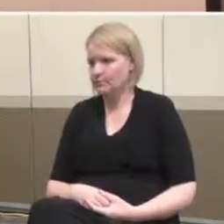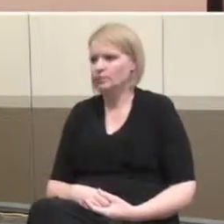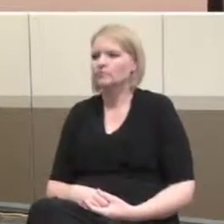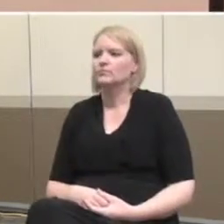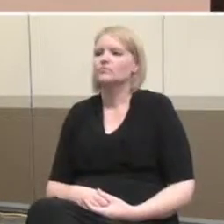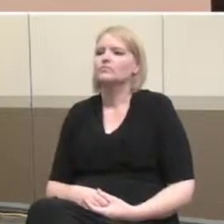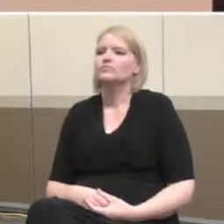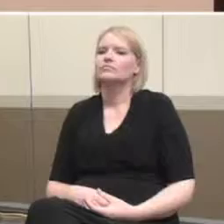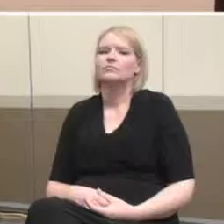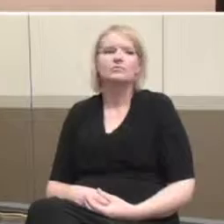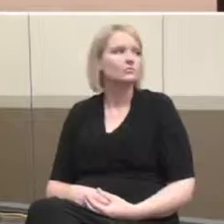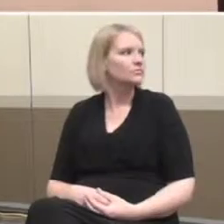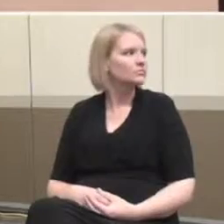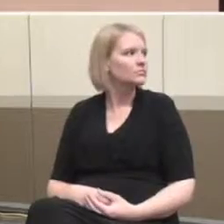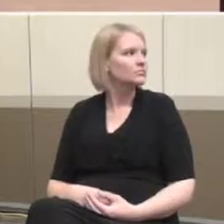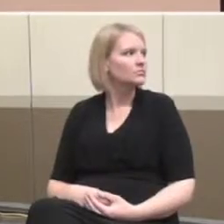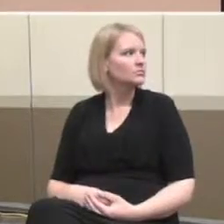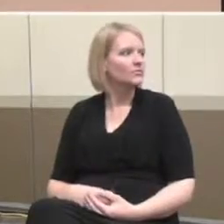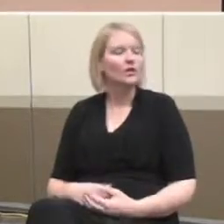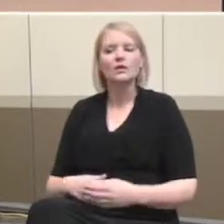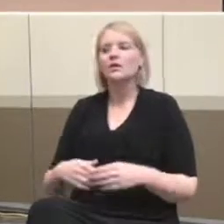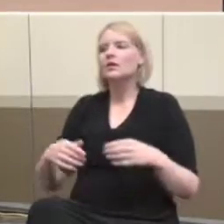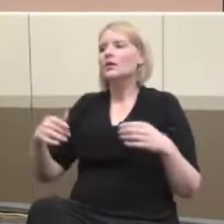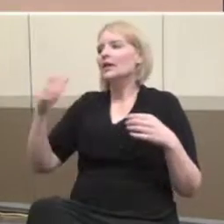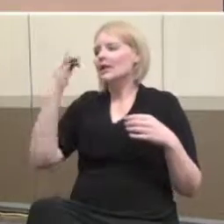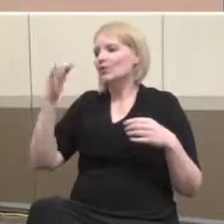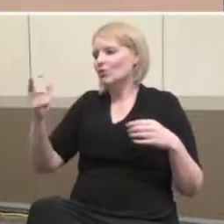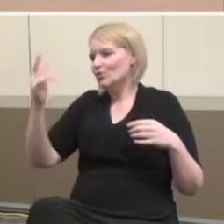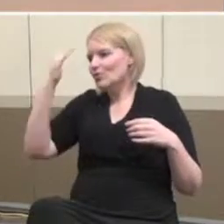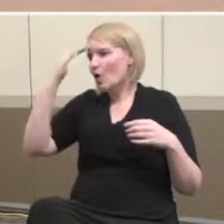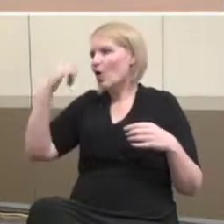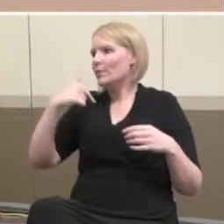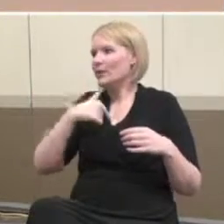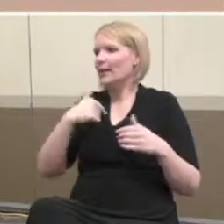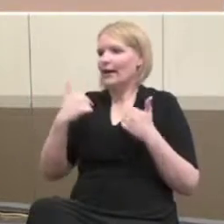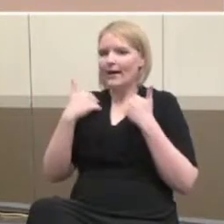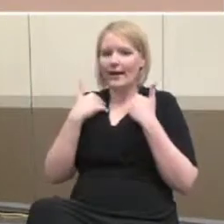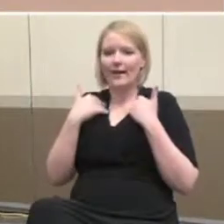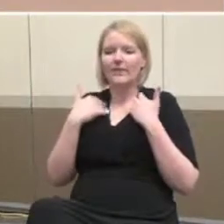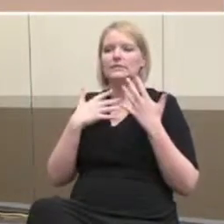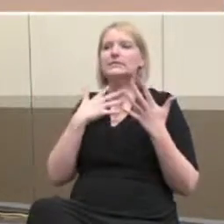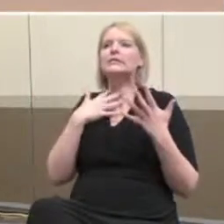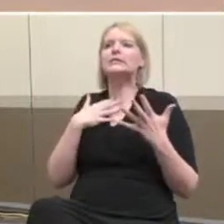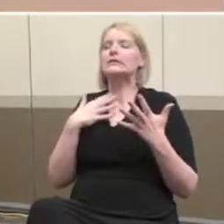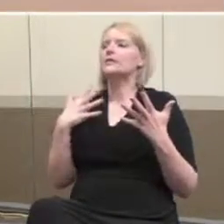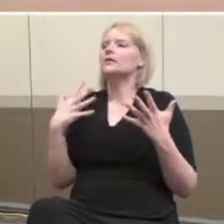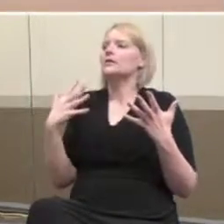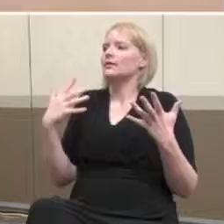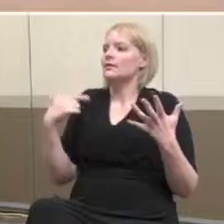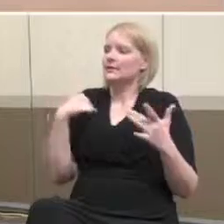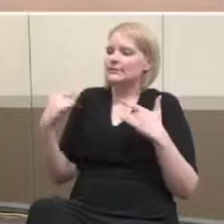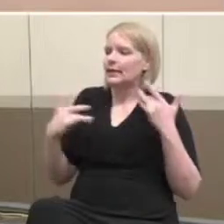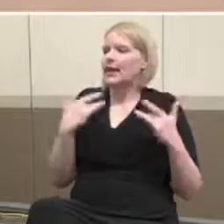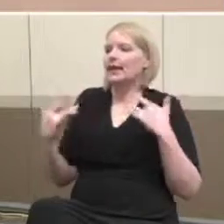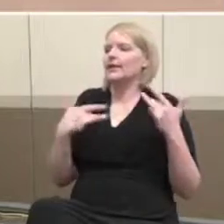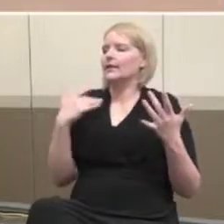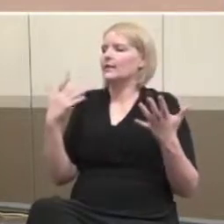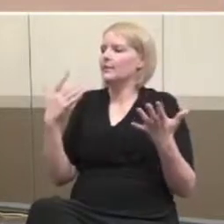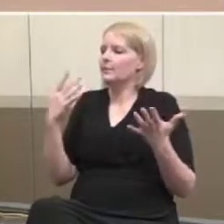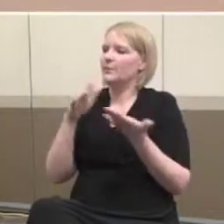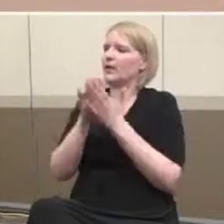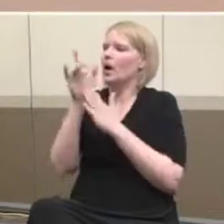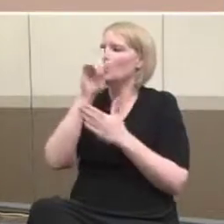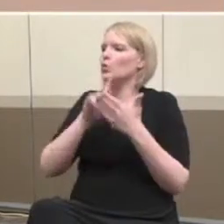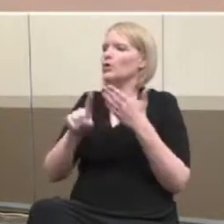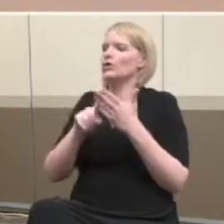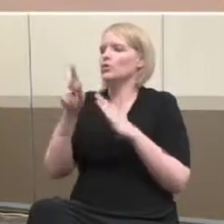So as anyone who was around me at that point knows, I'm kind of like Doran. I got this passion burning, and the idea and my excitement turned into a research